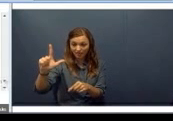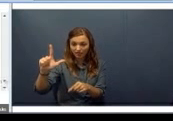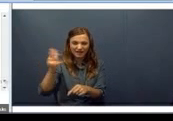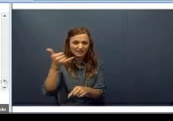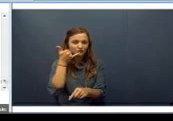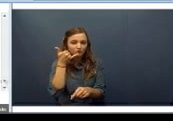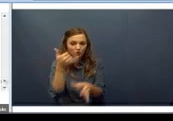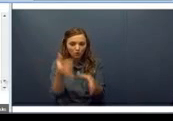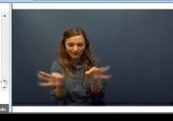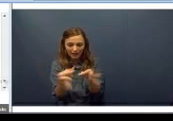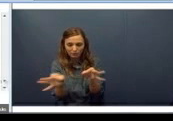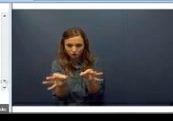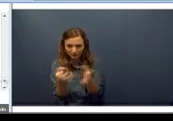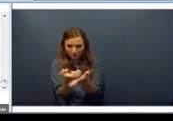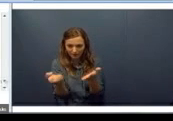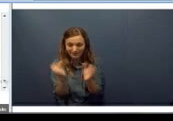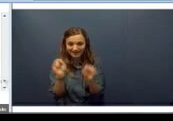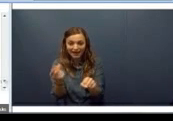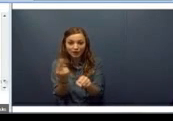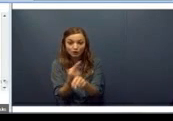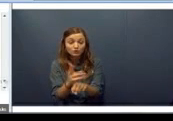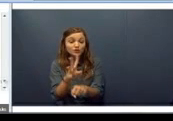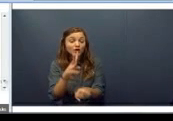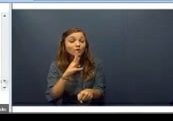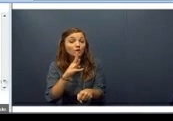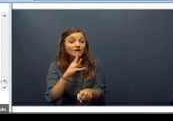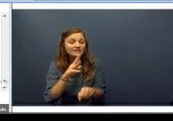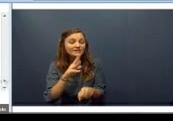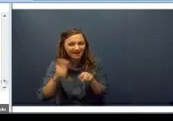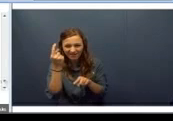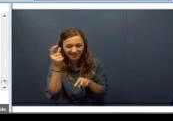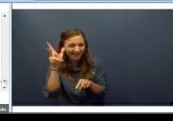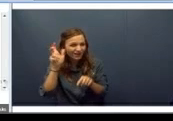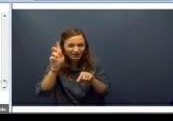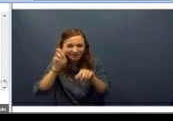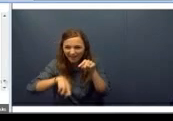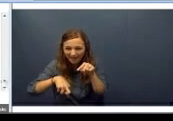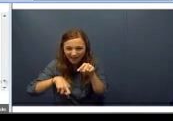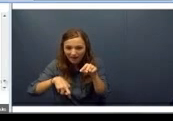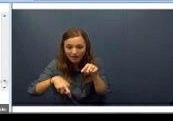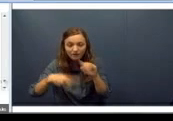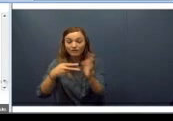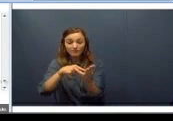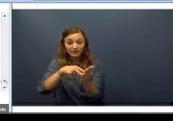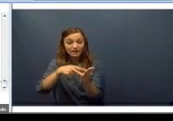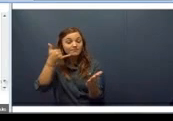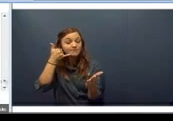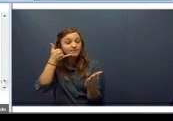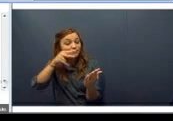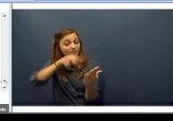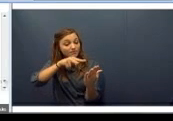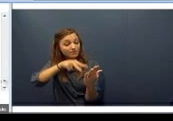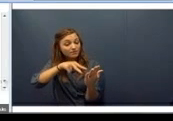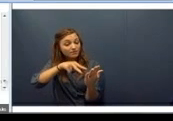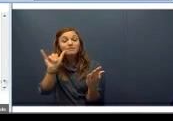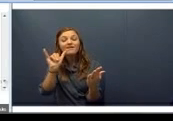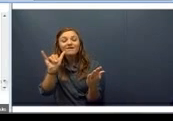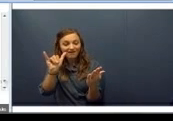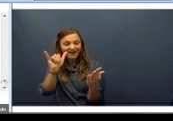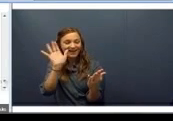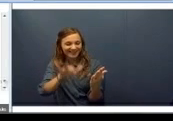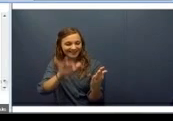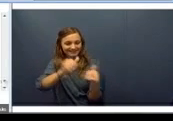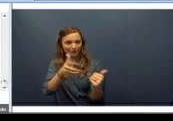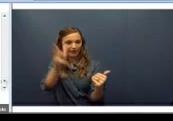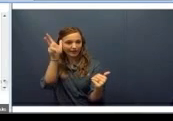using CapTel or caption telephone is a device that people can use their own voice, but they can't hear what's being said on the other end, so